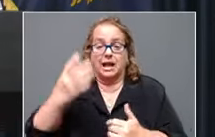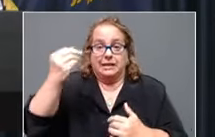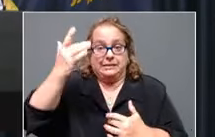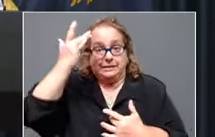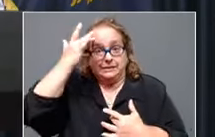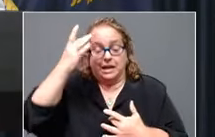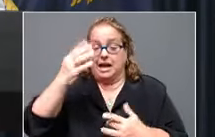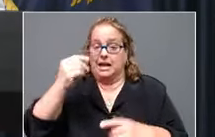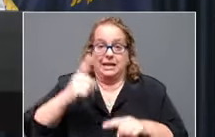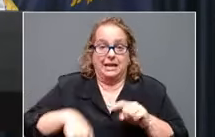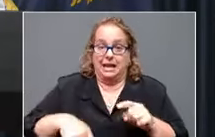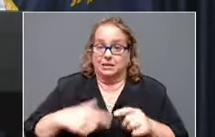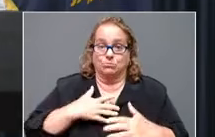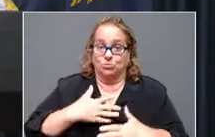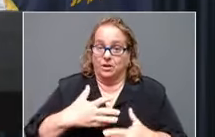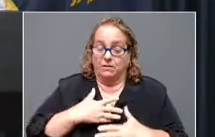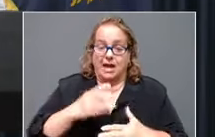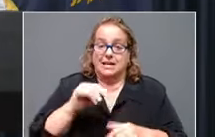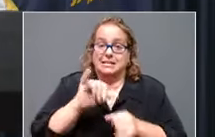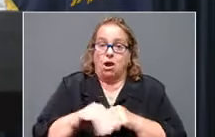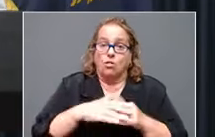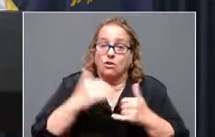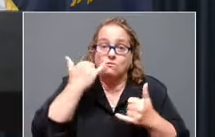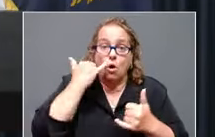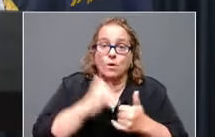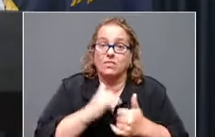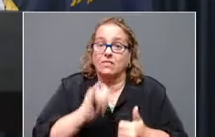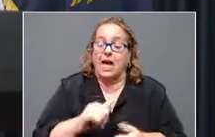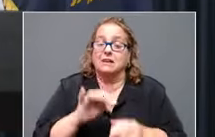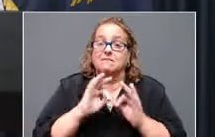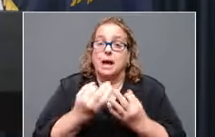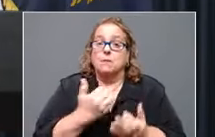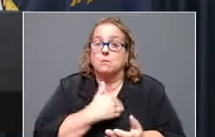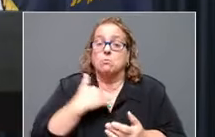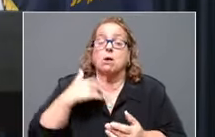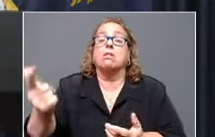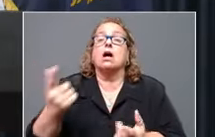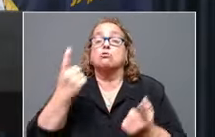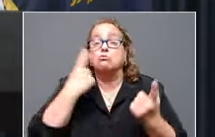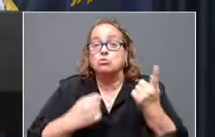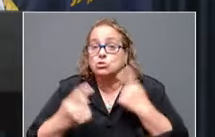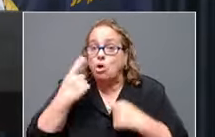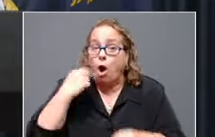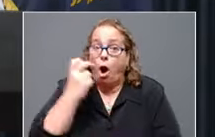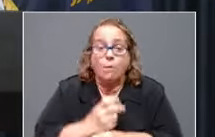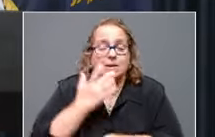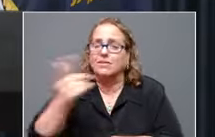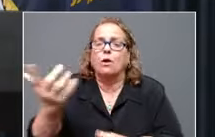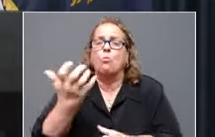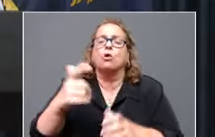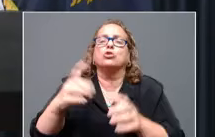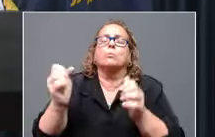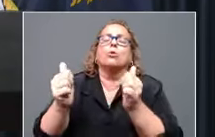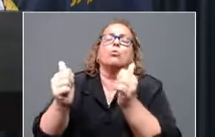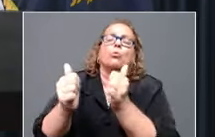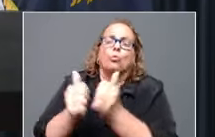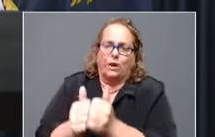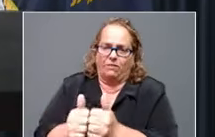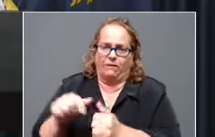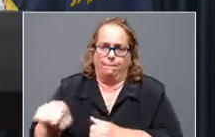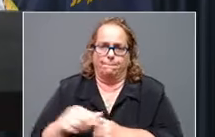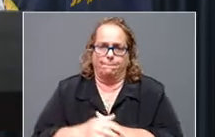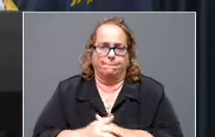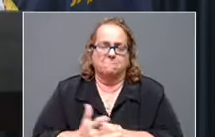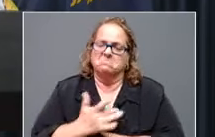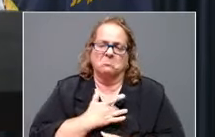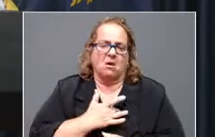community, to make a difference, to provide our patients and families with exceptional care, and we will